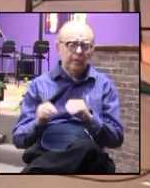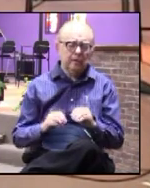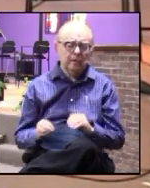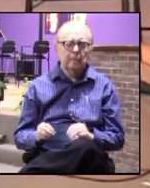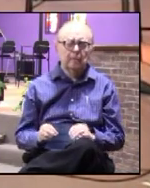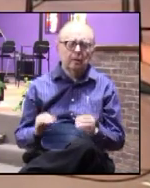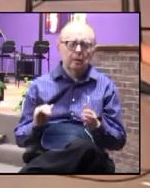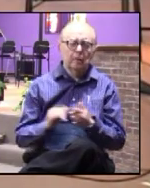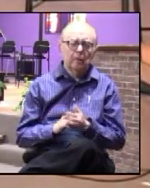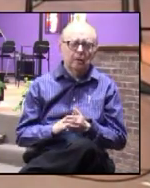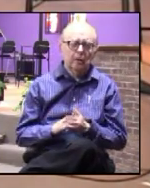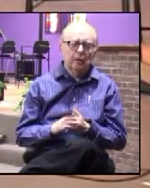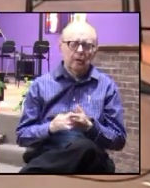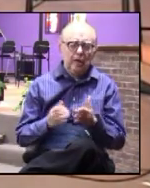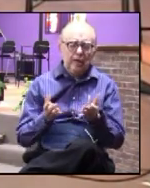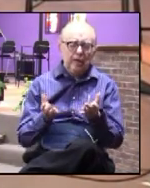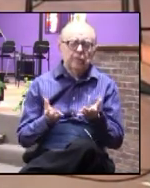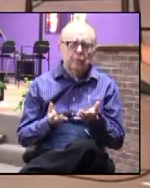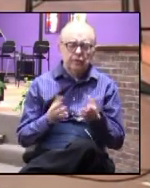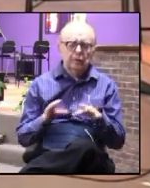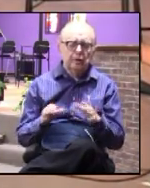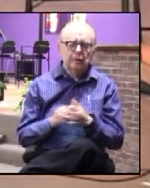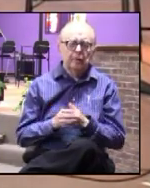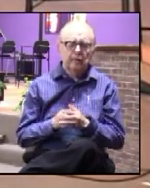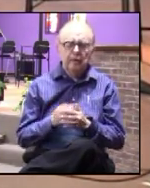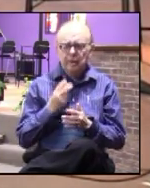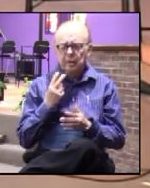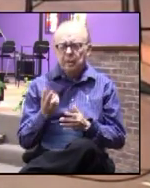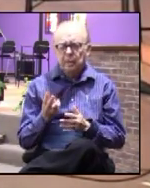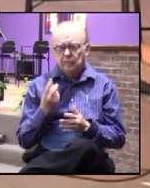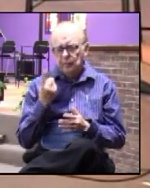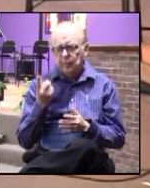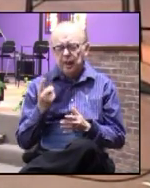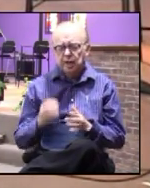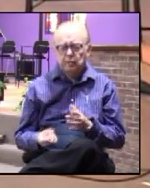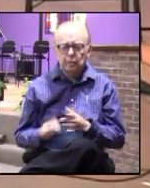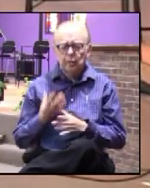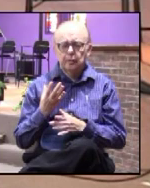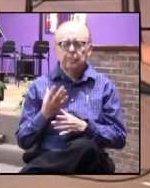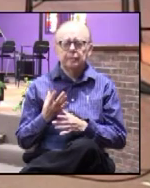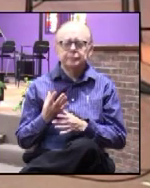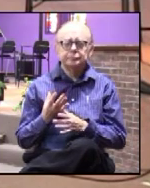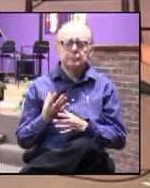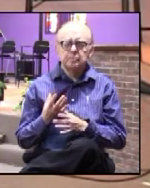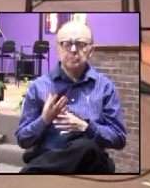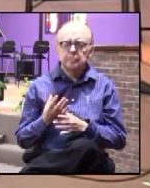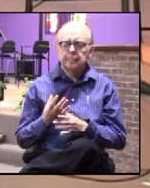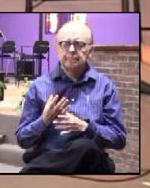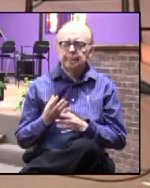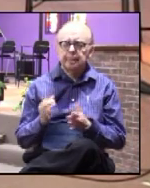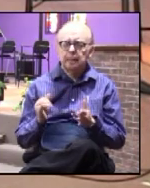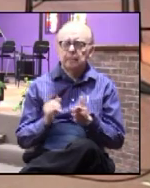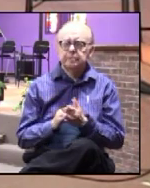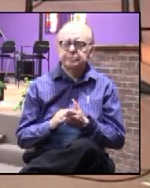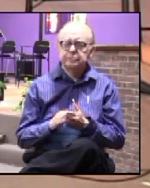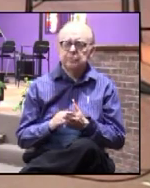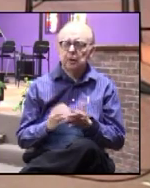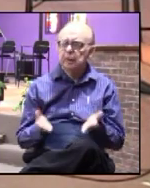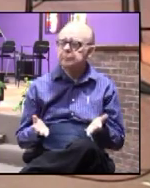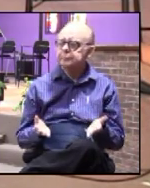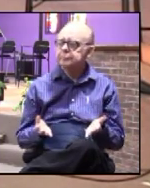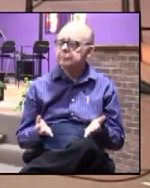And that's what you look for. You look for that and you look for growth. Okay? And so that's where we're at.